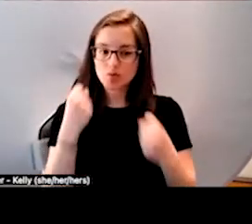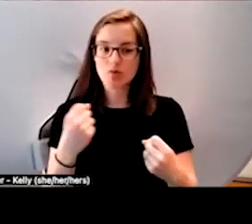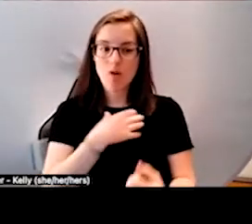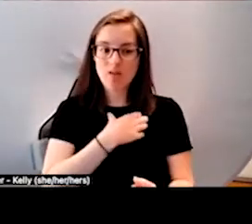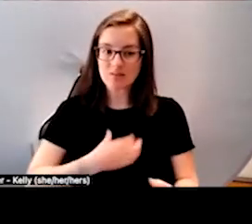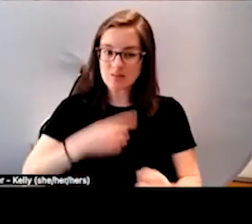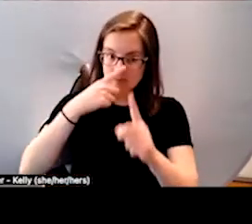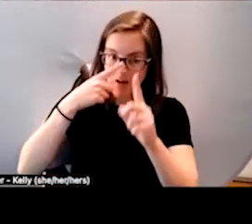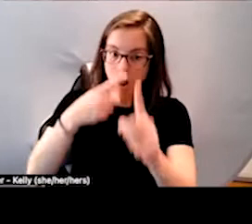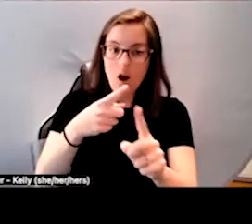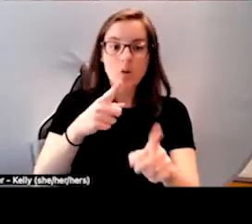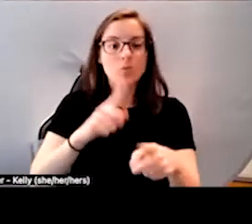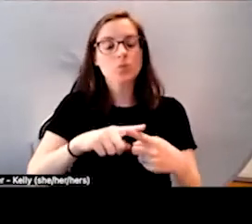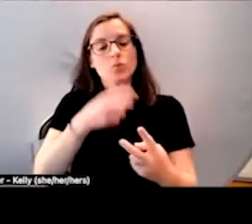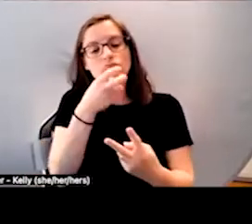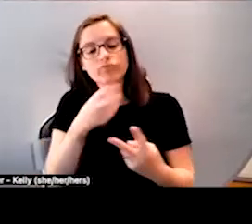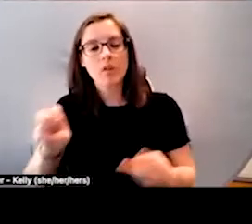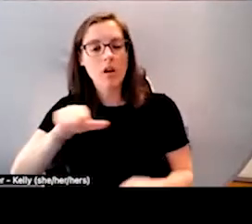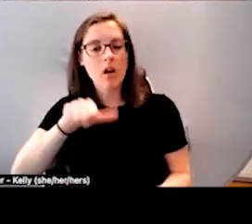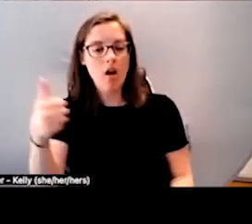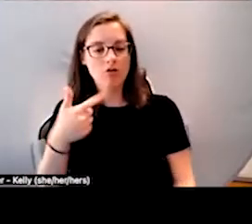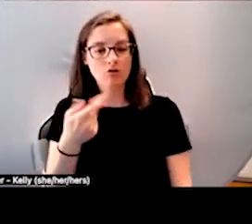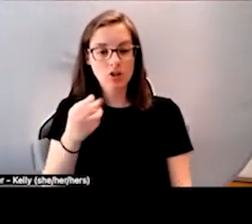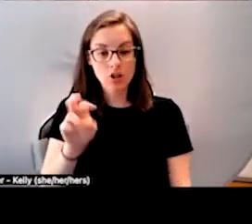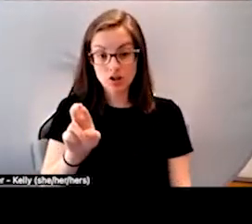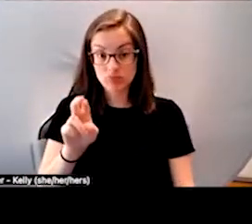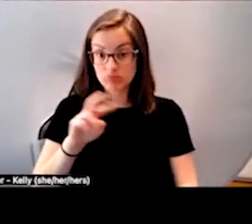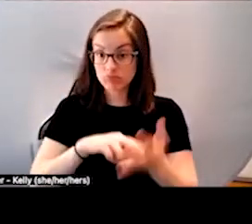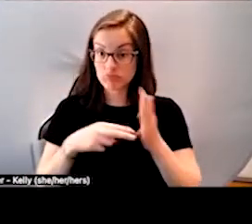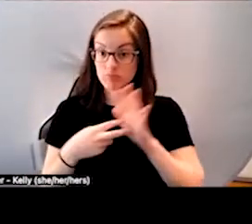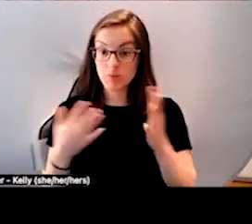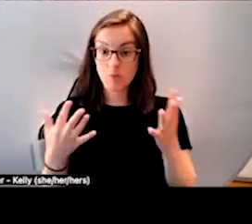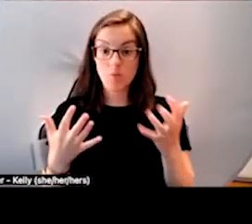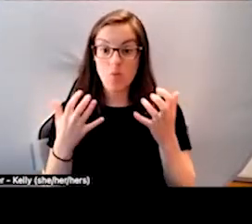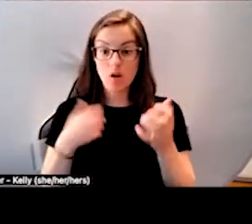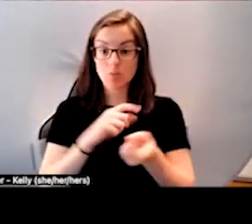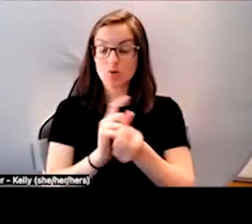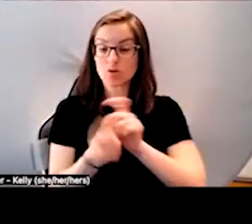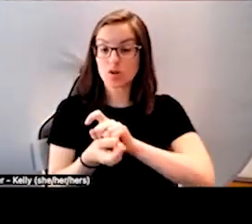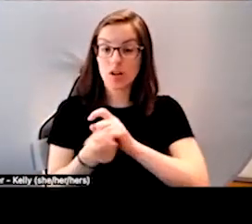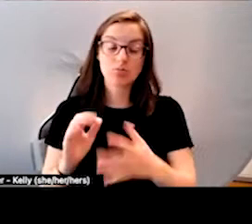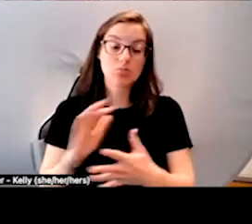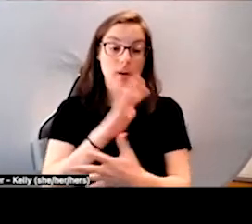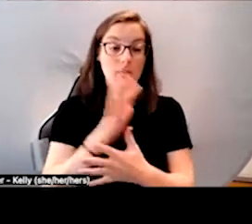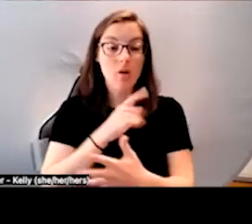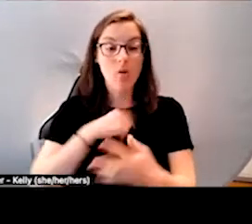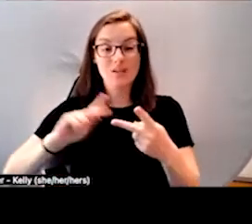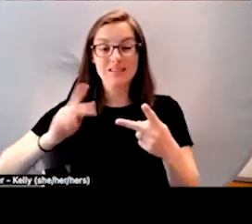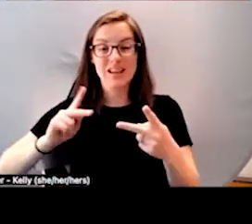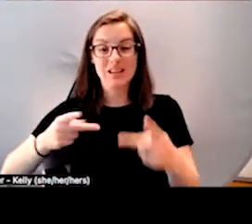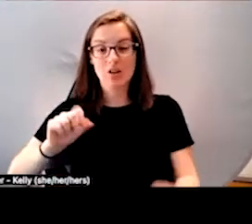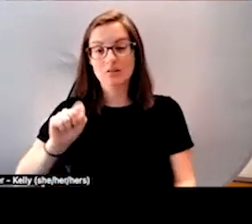be of another gender, which may include desire to change primary or secondary sex characteristics. Not